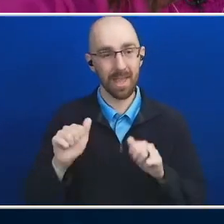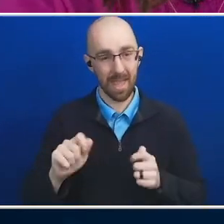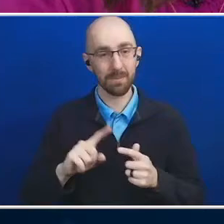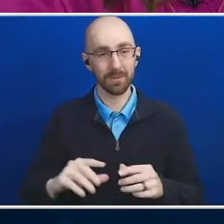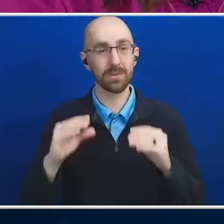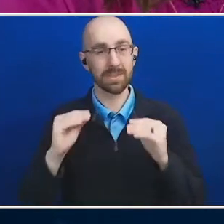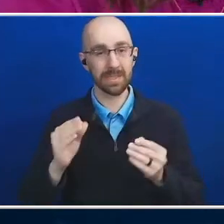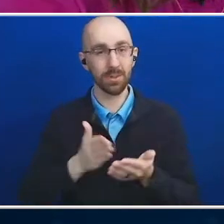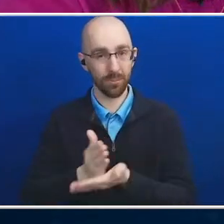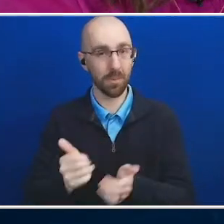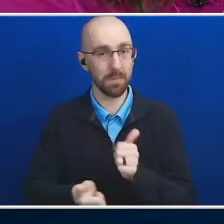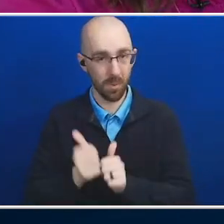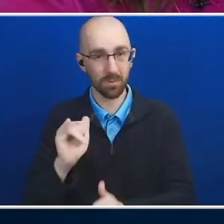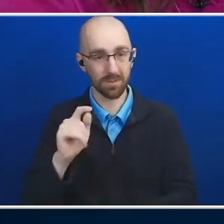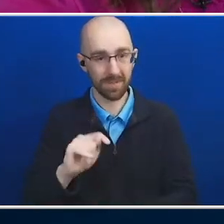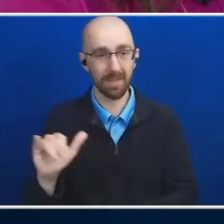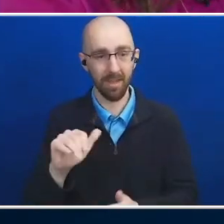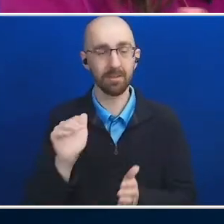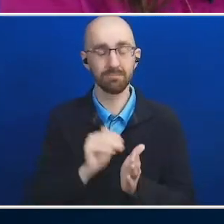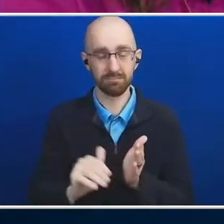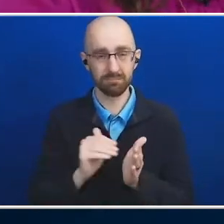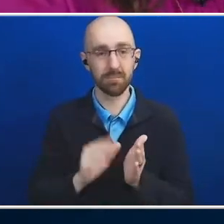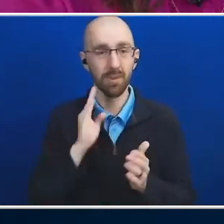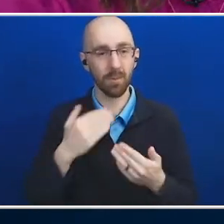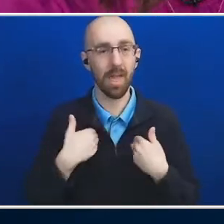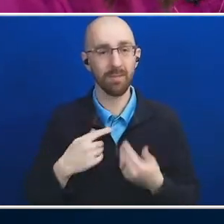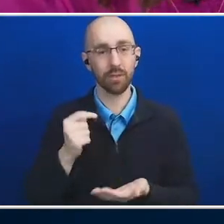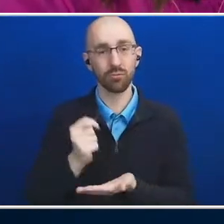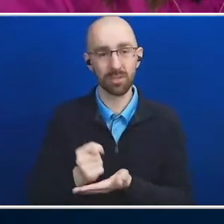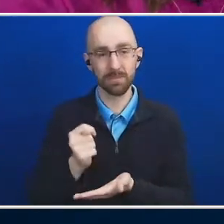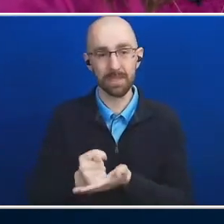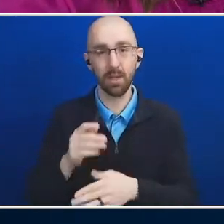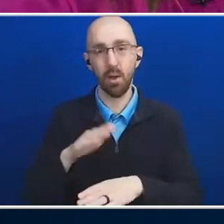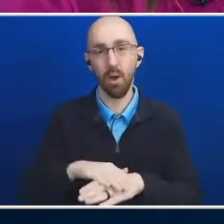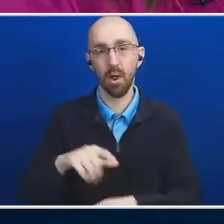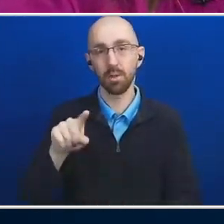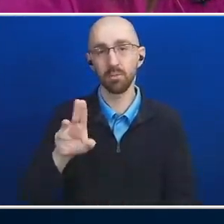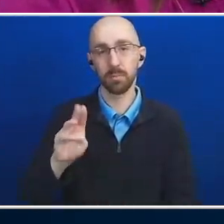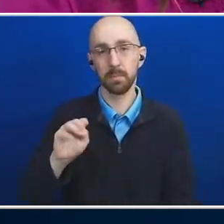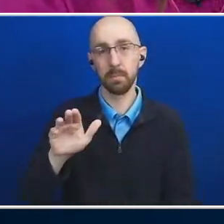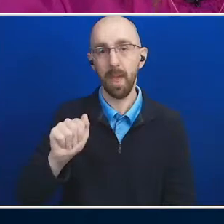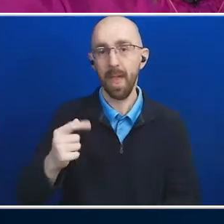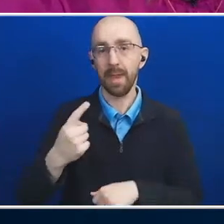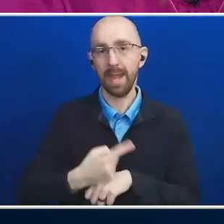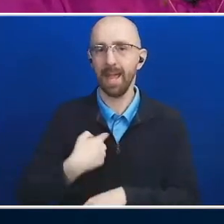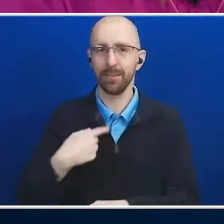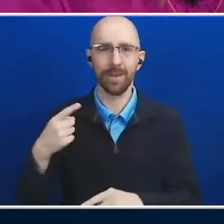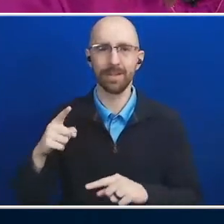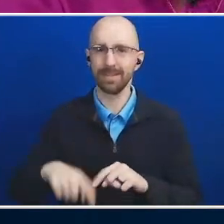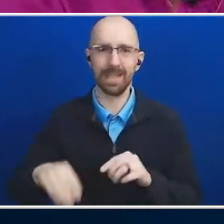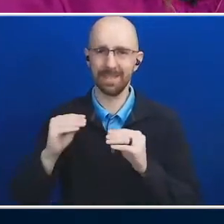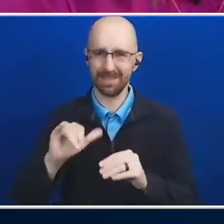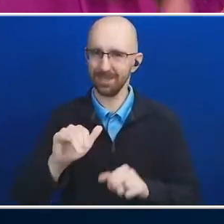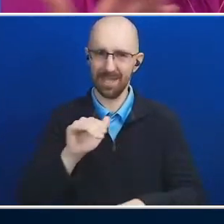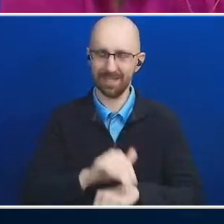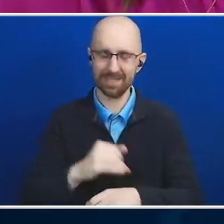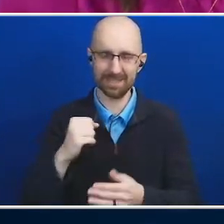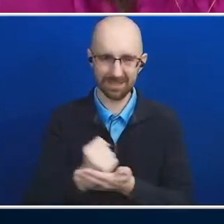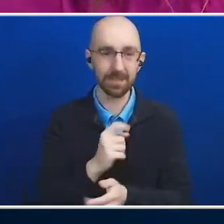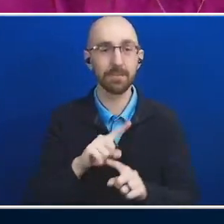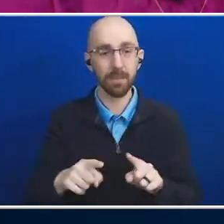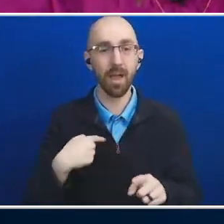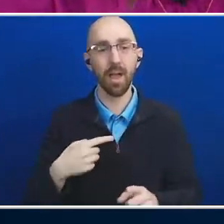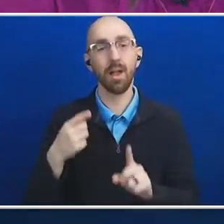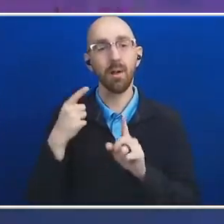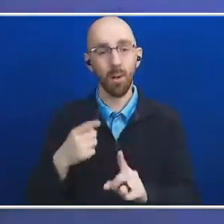Like oftentimes, I would have treatment on a Zumba day, so I wouldn't be able to teach that evening. But then I would have the goal to be able to teach like